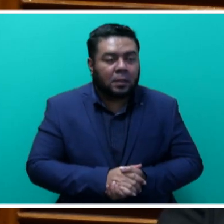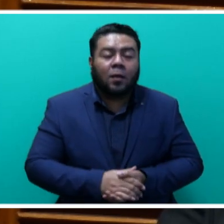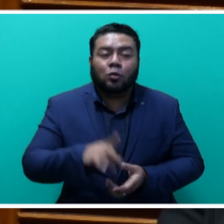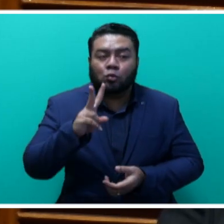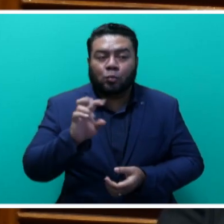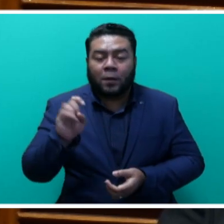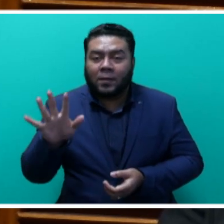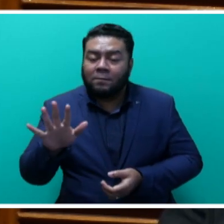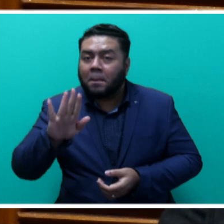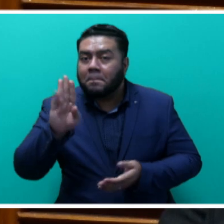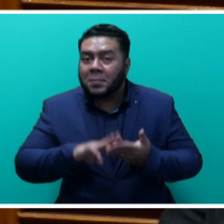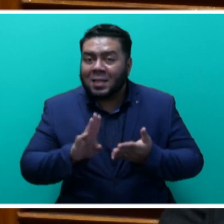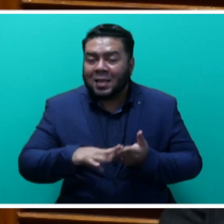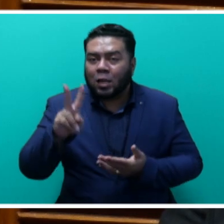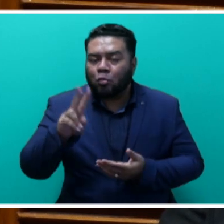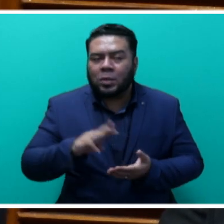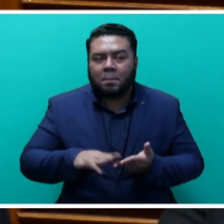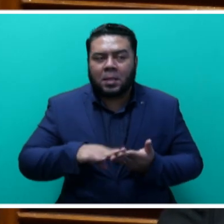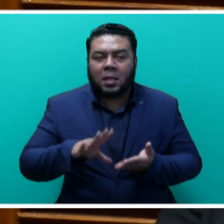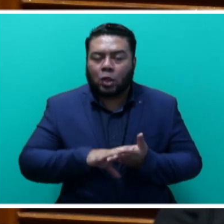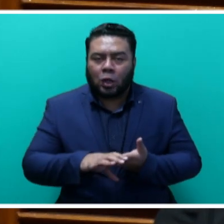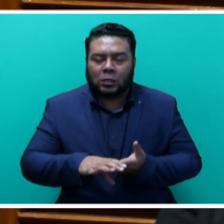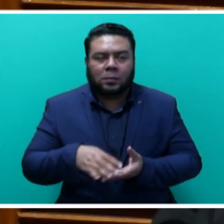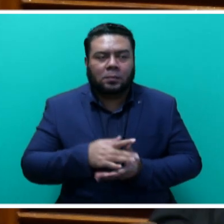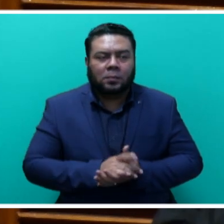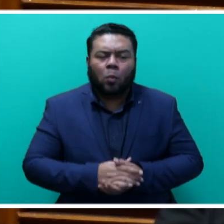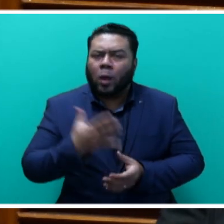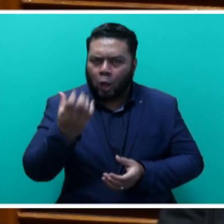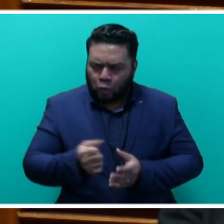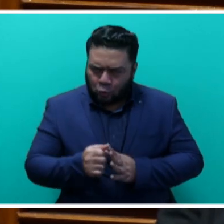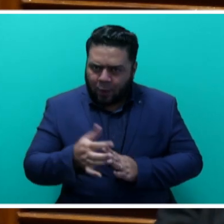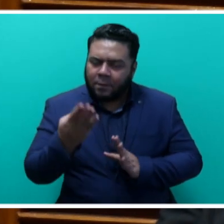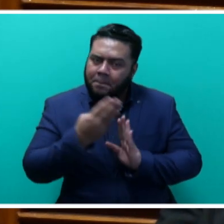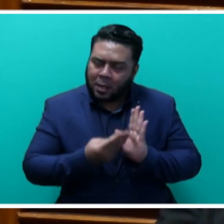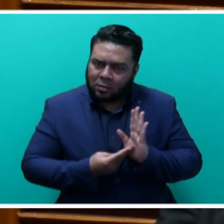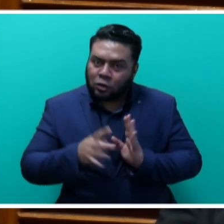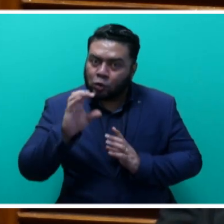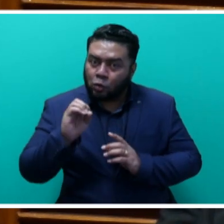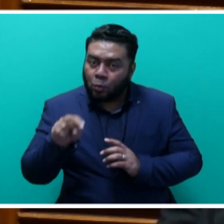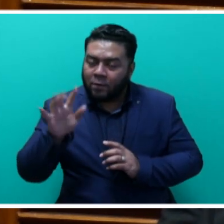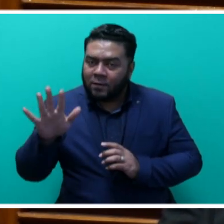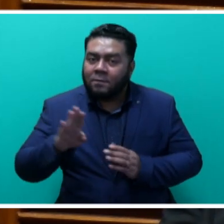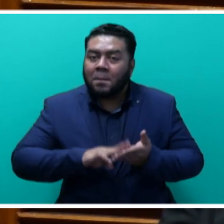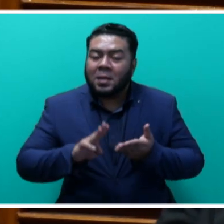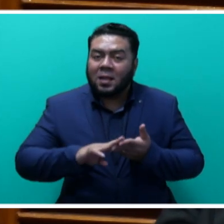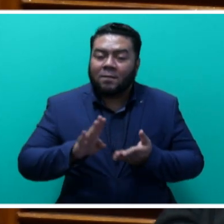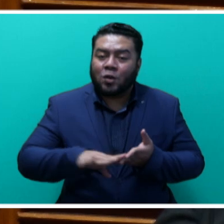$3 million respectively. Also, there was a budget of $0.5 million for the